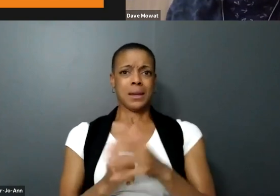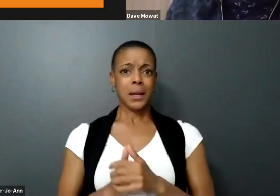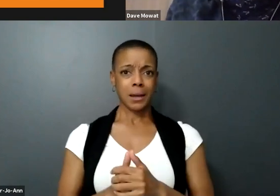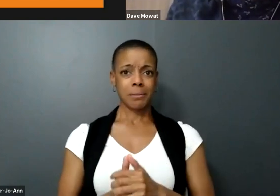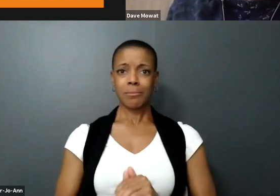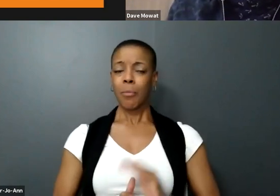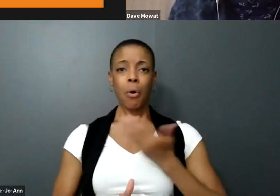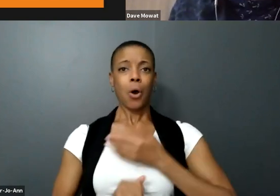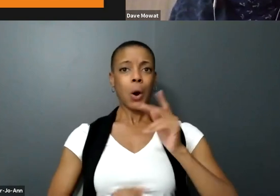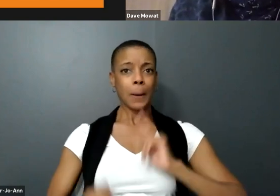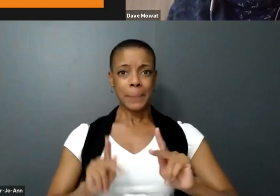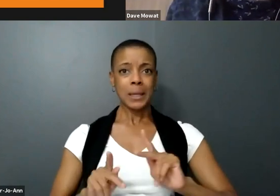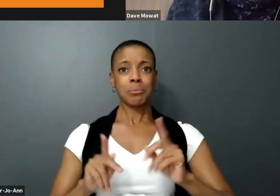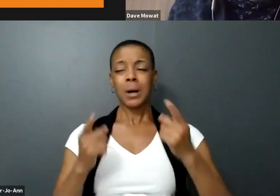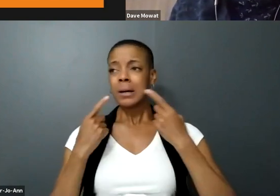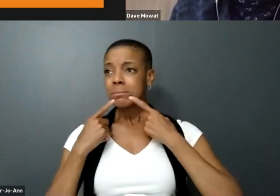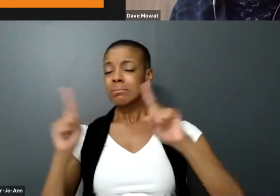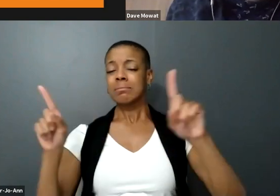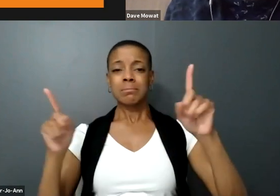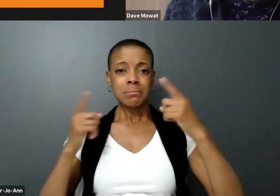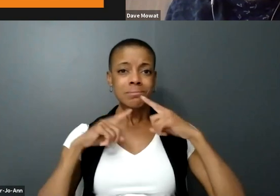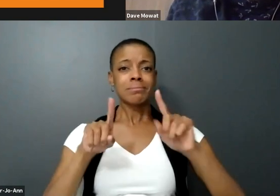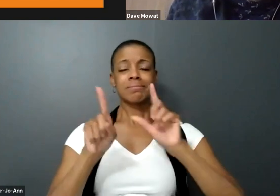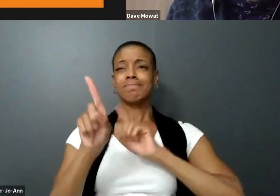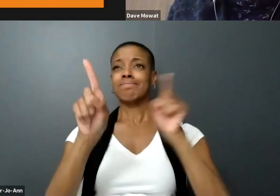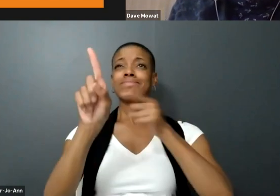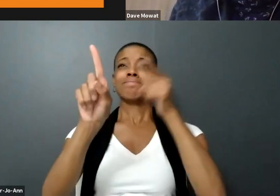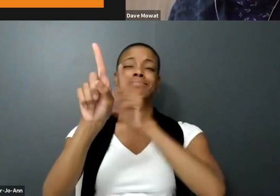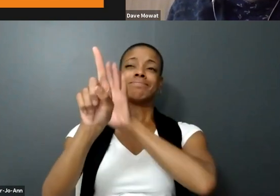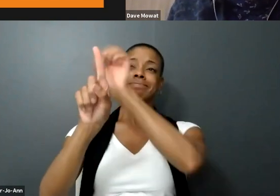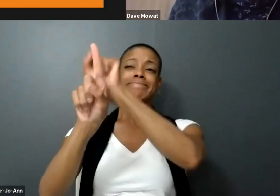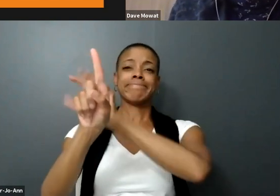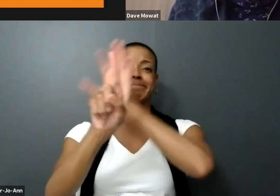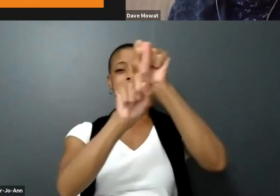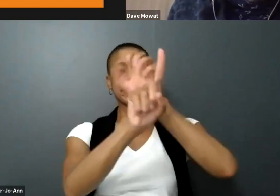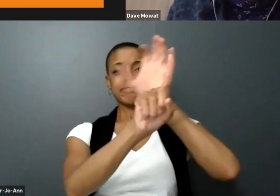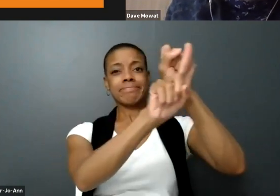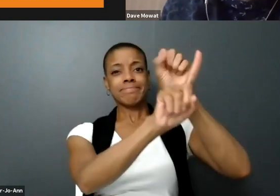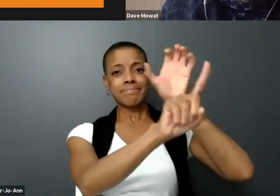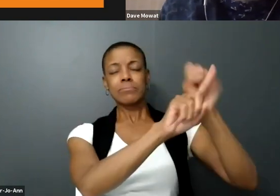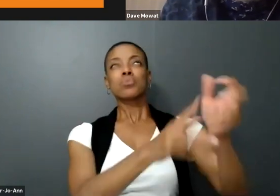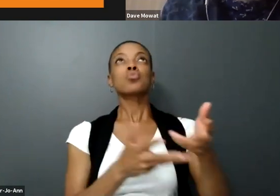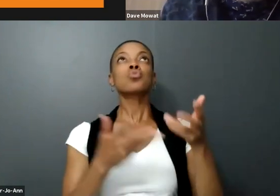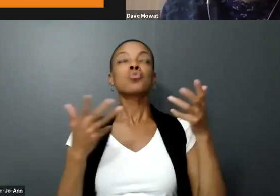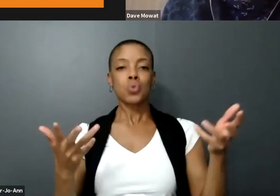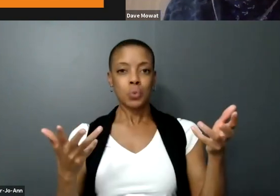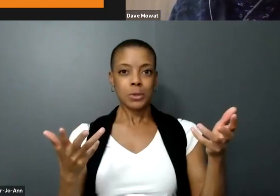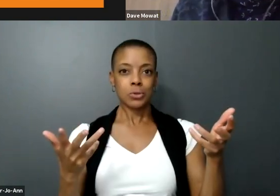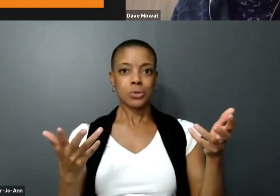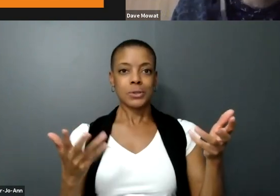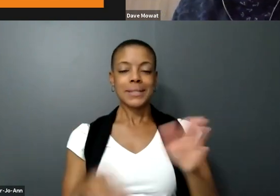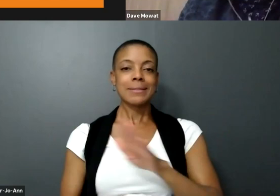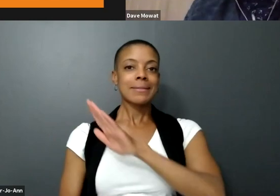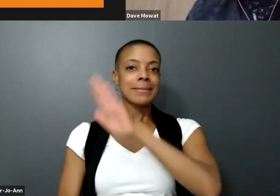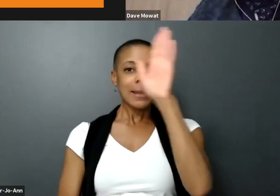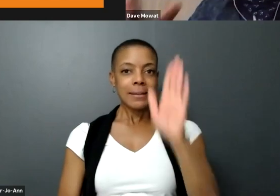achieved so much because of that. Our people have achieved so much because they didn't roll